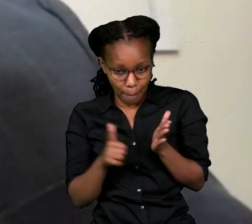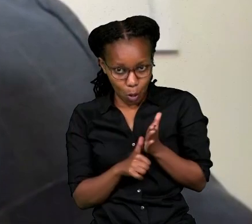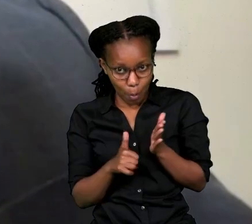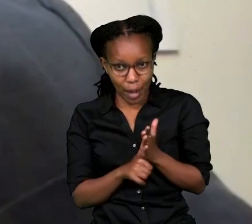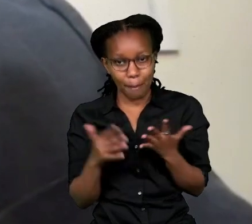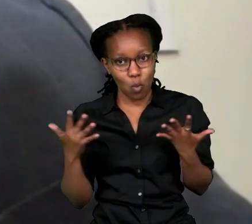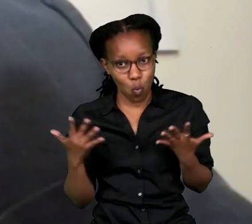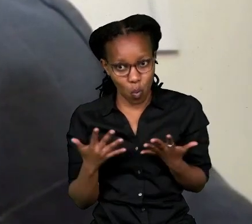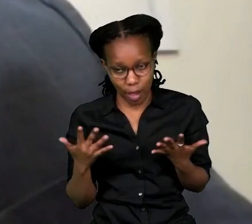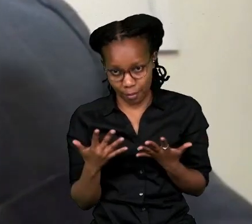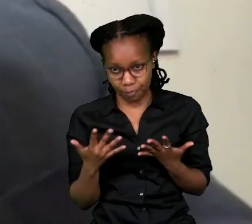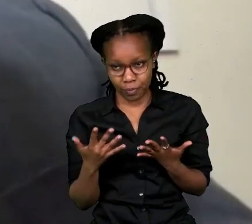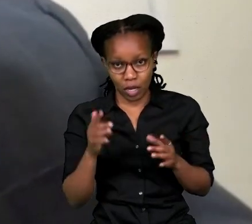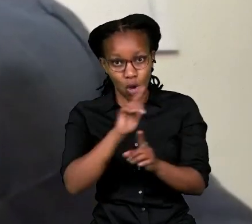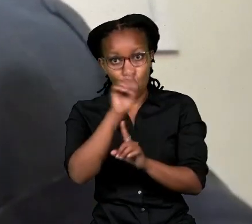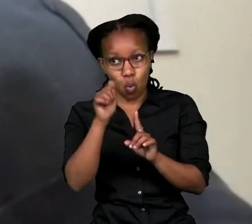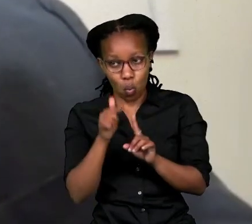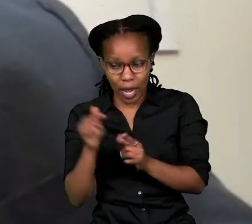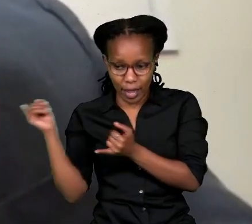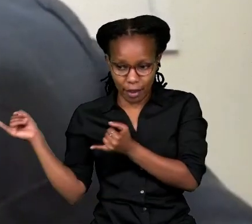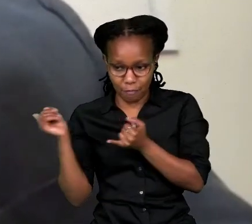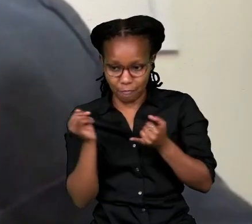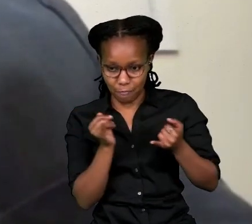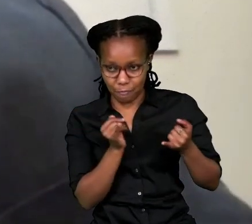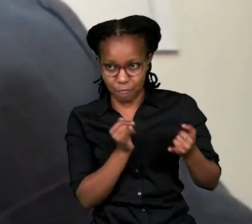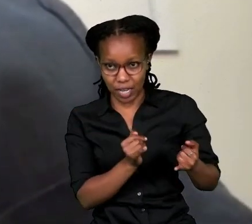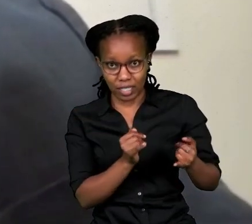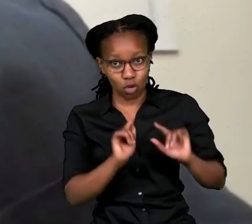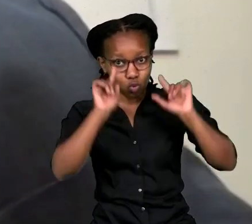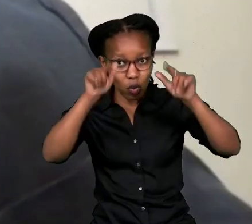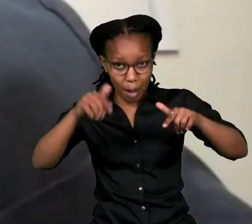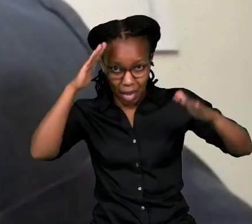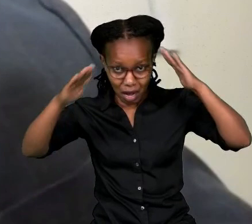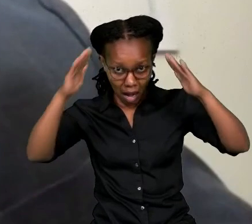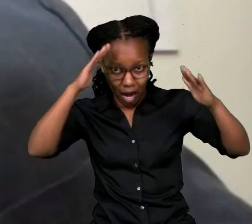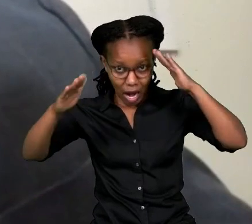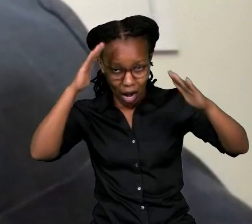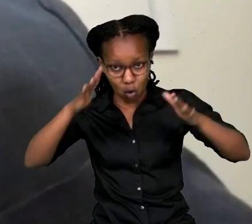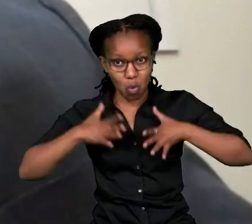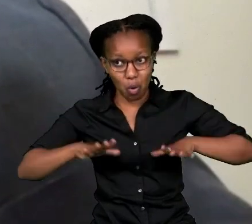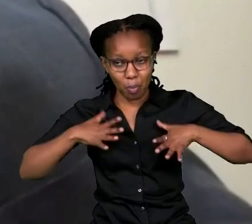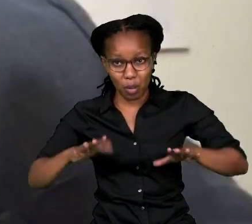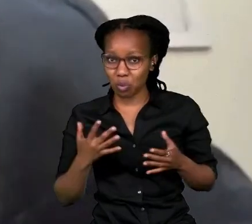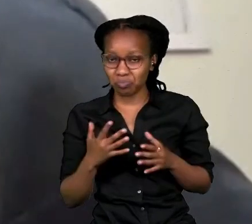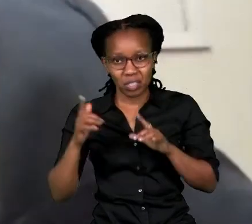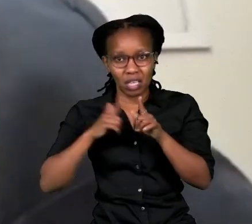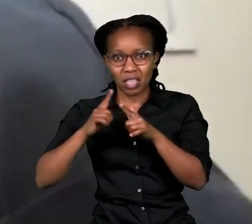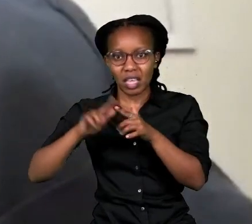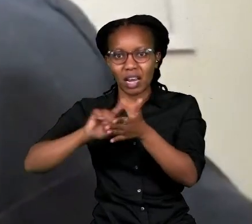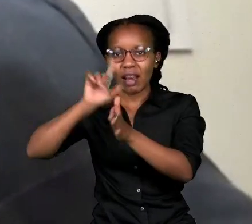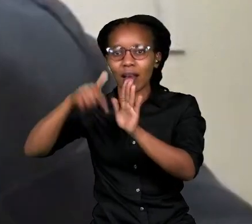Fred. When we invite them to greet the congregation, what do you see thereafter?